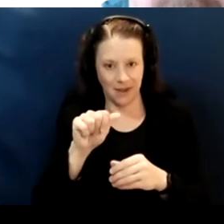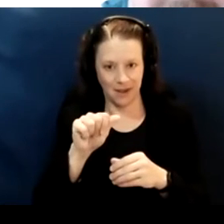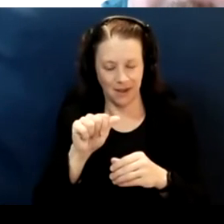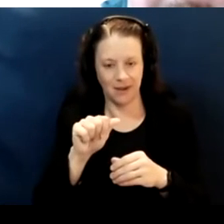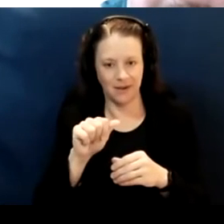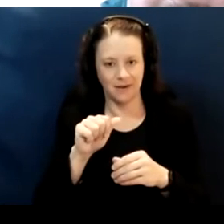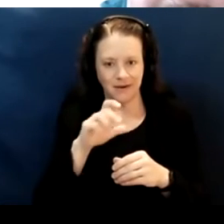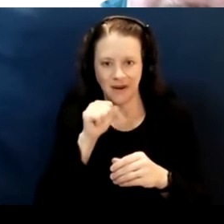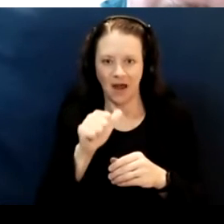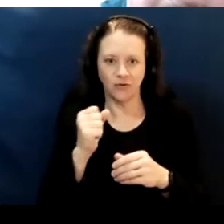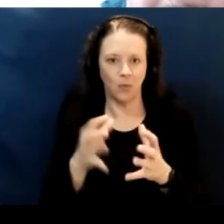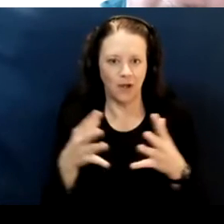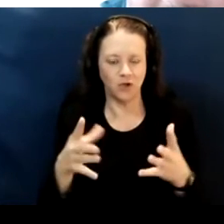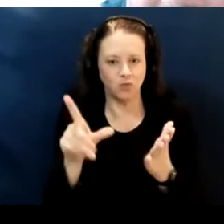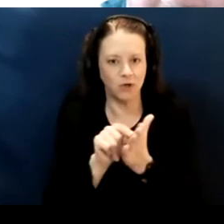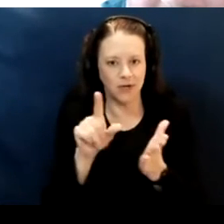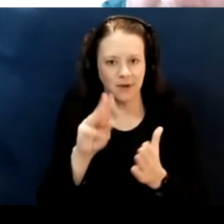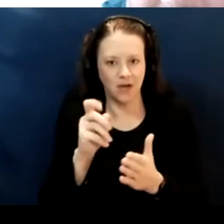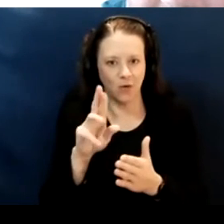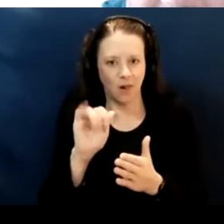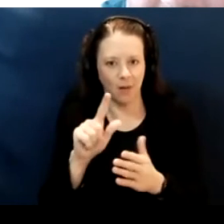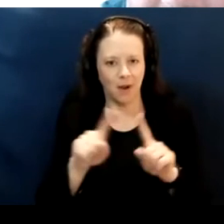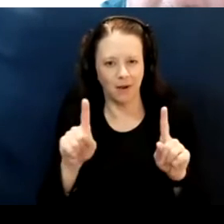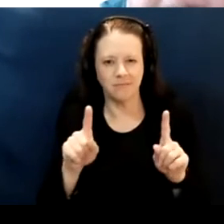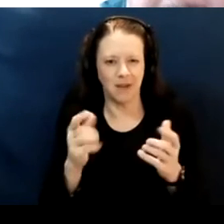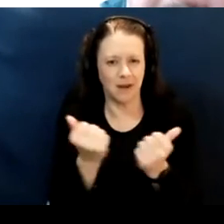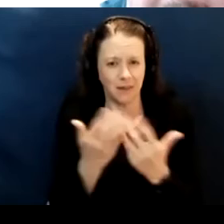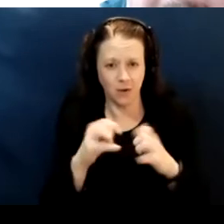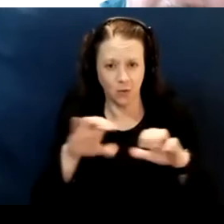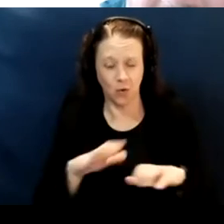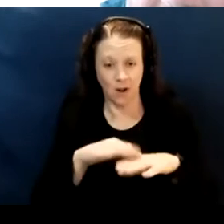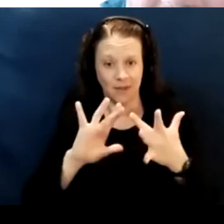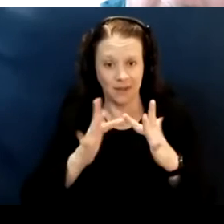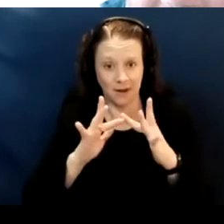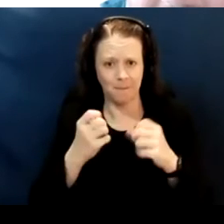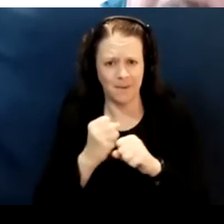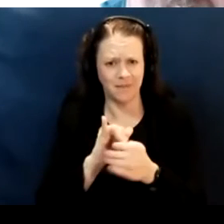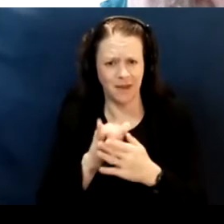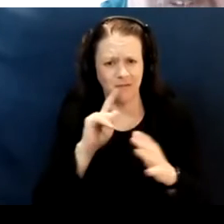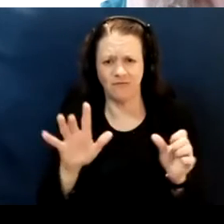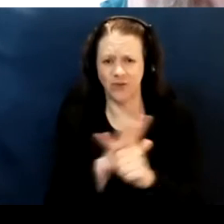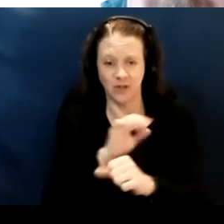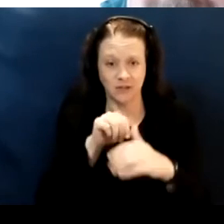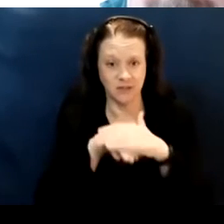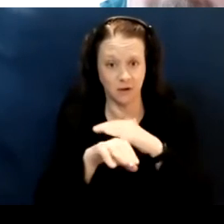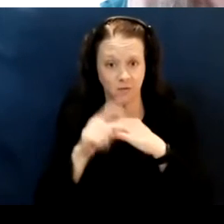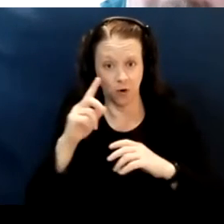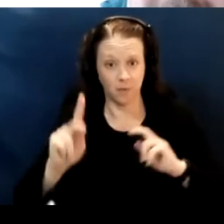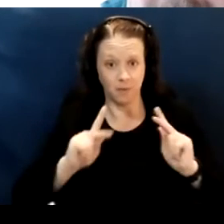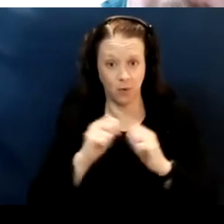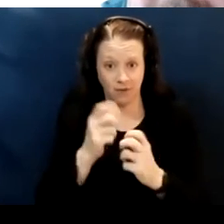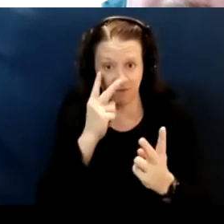not so much printed material, but anything you do on the internet, let's make it fully accessible for those with visual